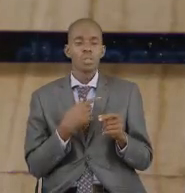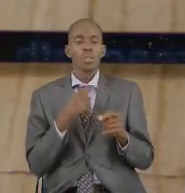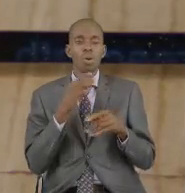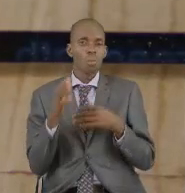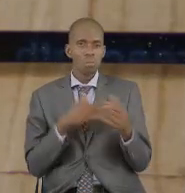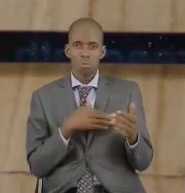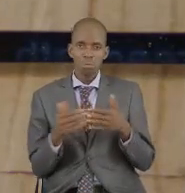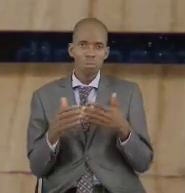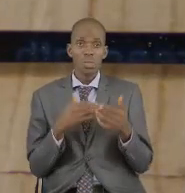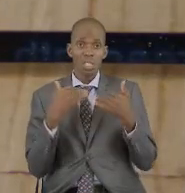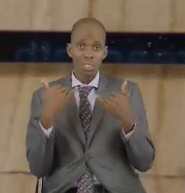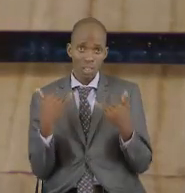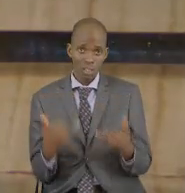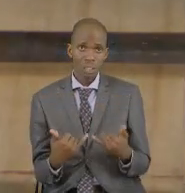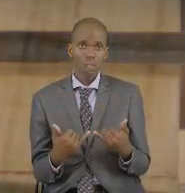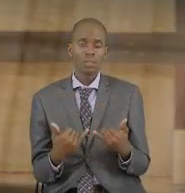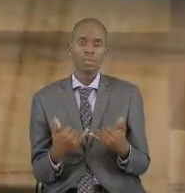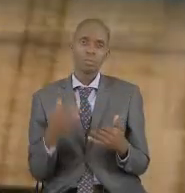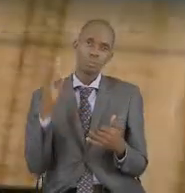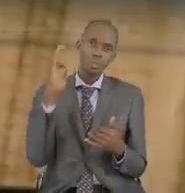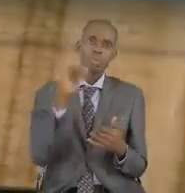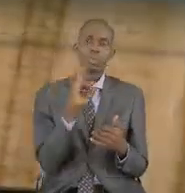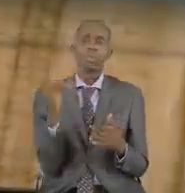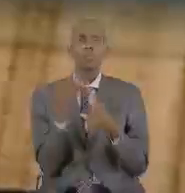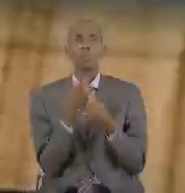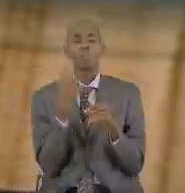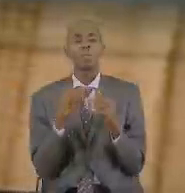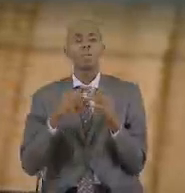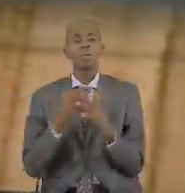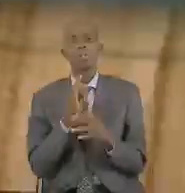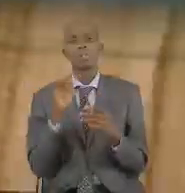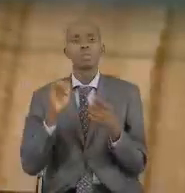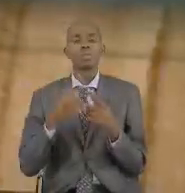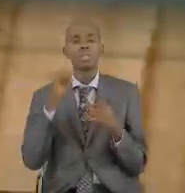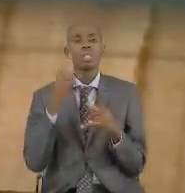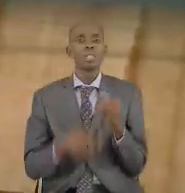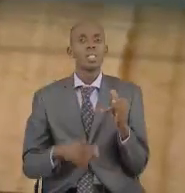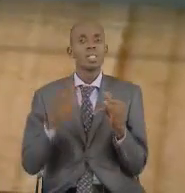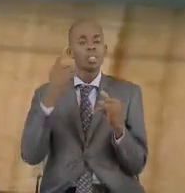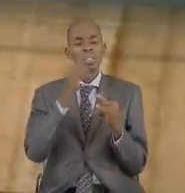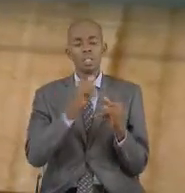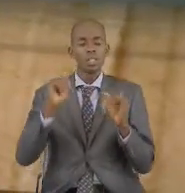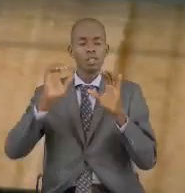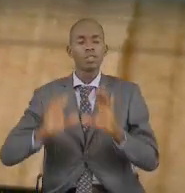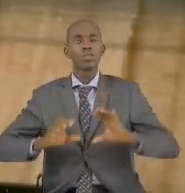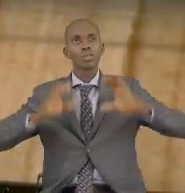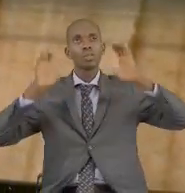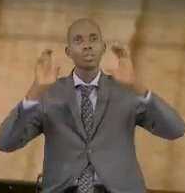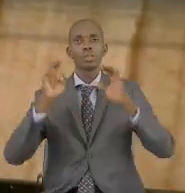same, now preacheth from the beginning to the end. A consecration that